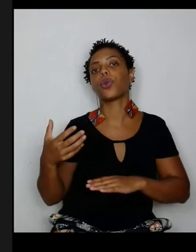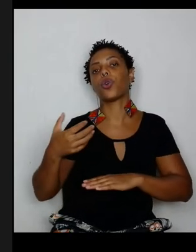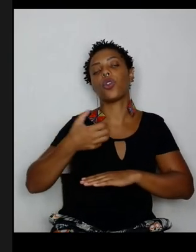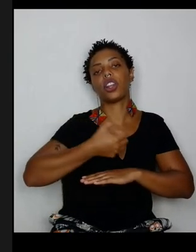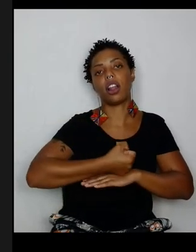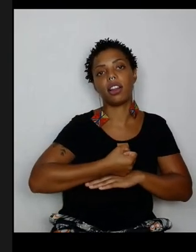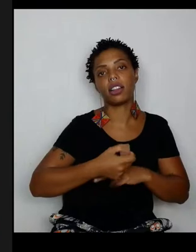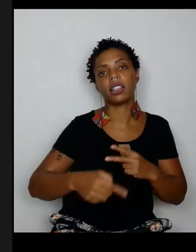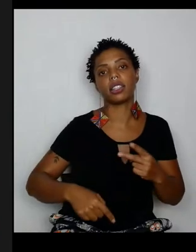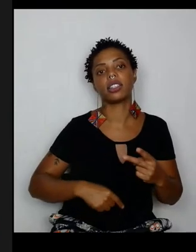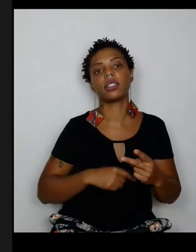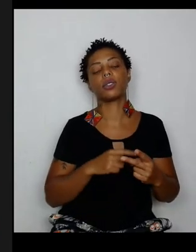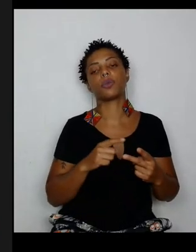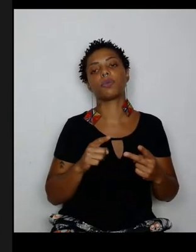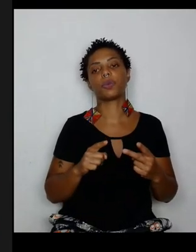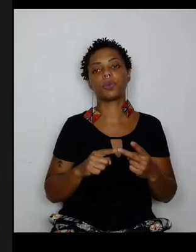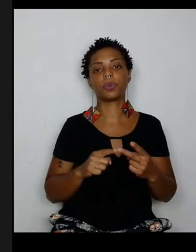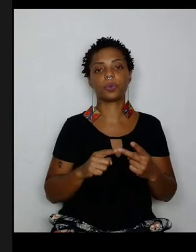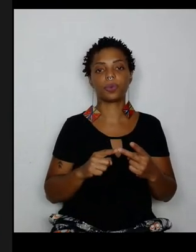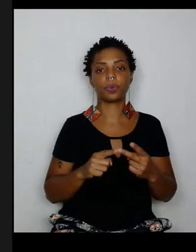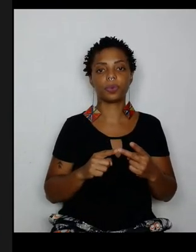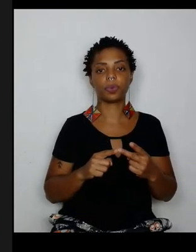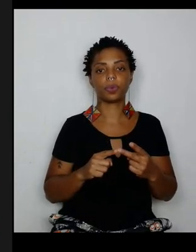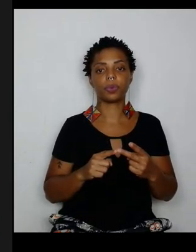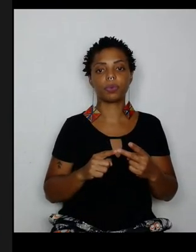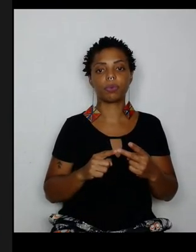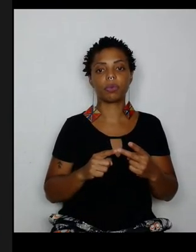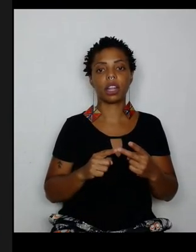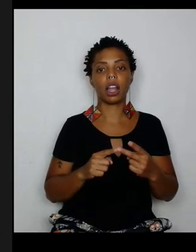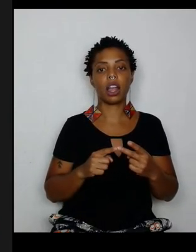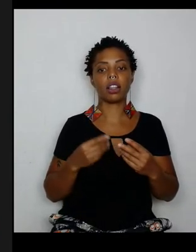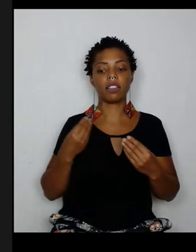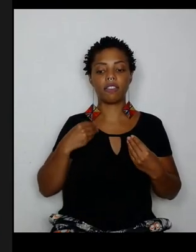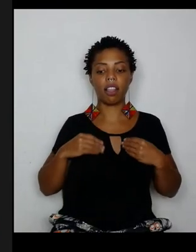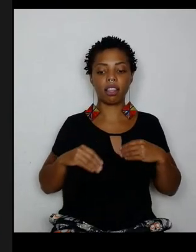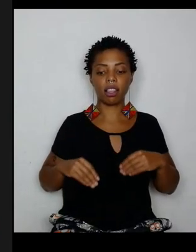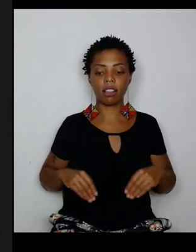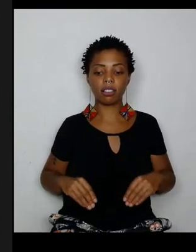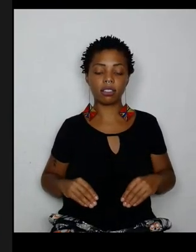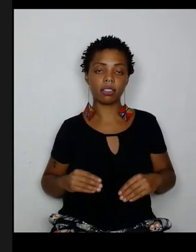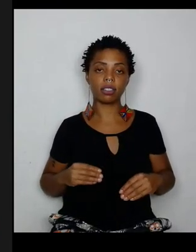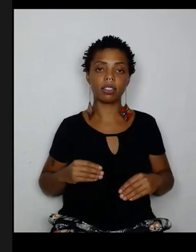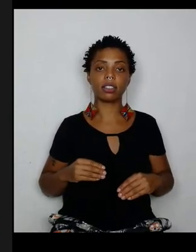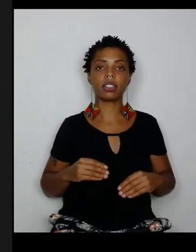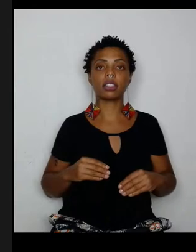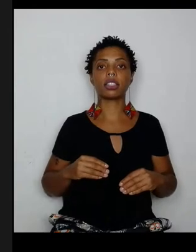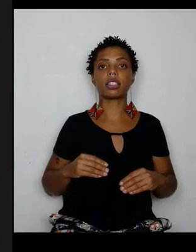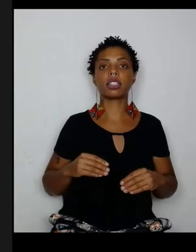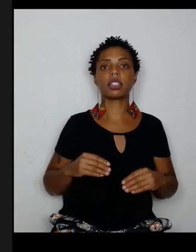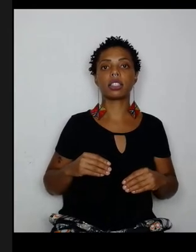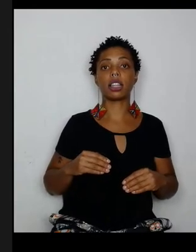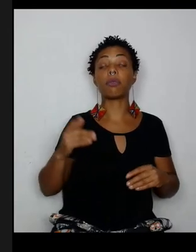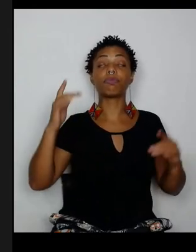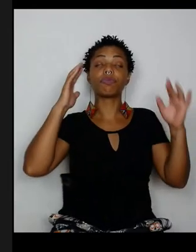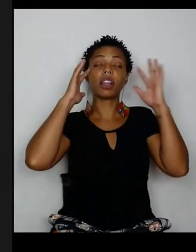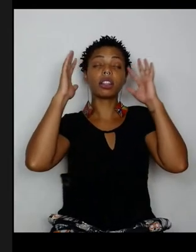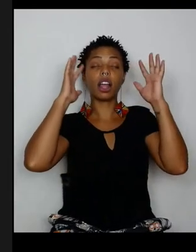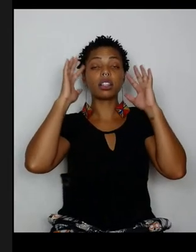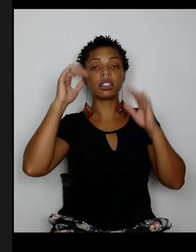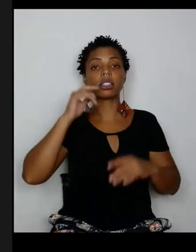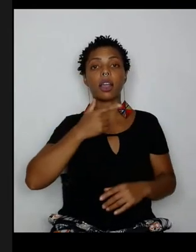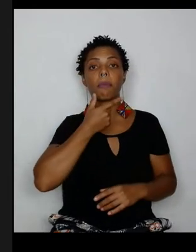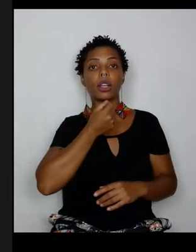fantasies of possession and knowledge those are the givens you can escape those